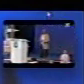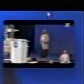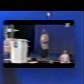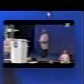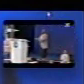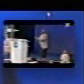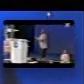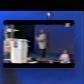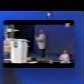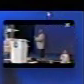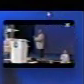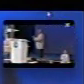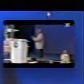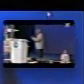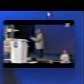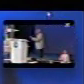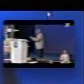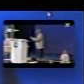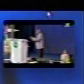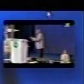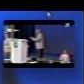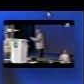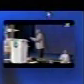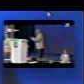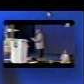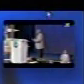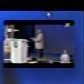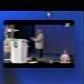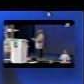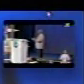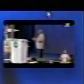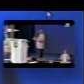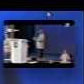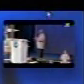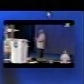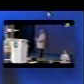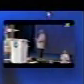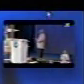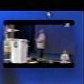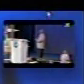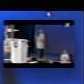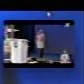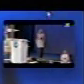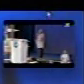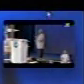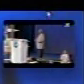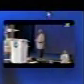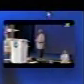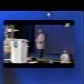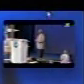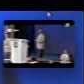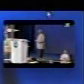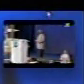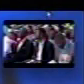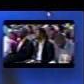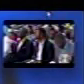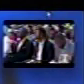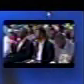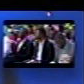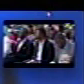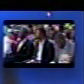reached, and the glory that could have come to them, the spiritual blindness of their mind, of their